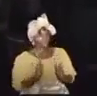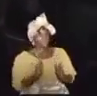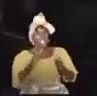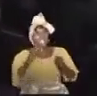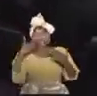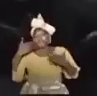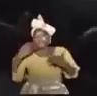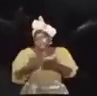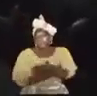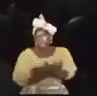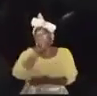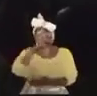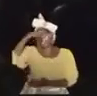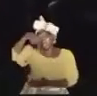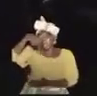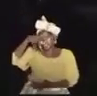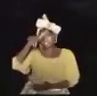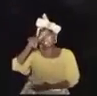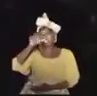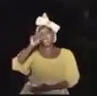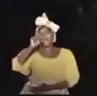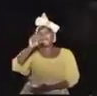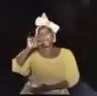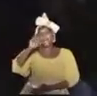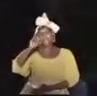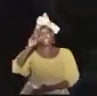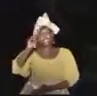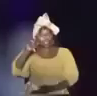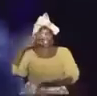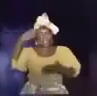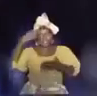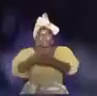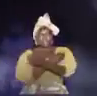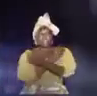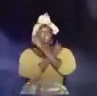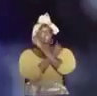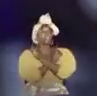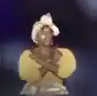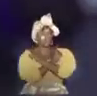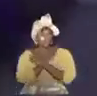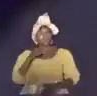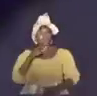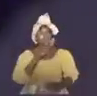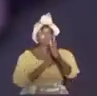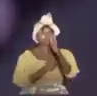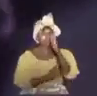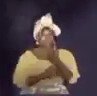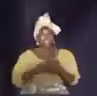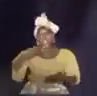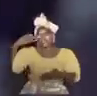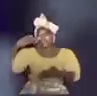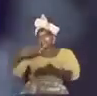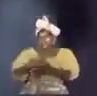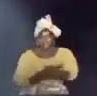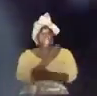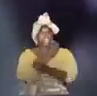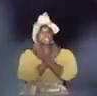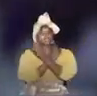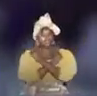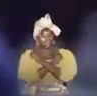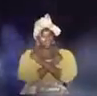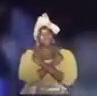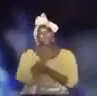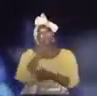passion for spiritual understanding. Fresh passion for the house of God, the things of